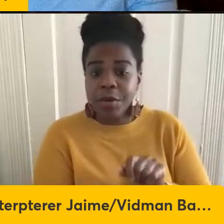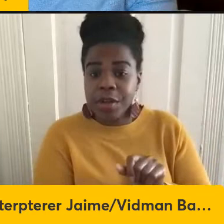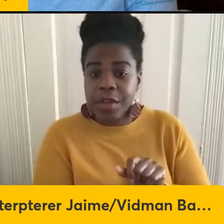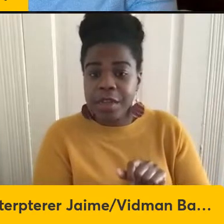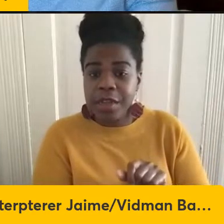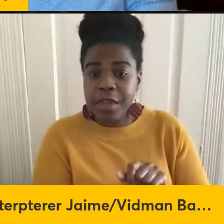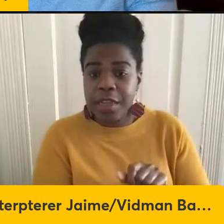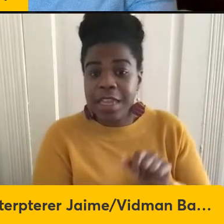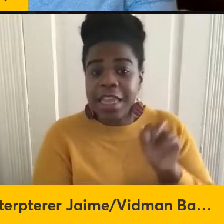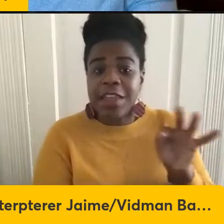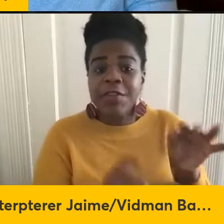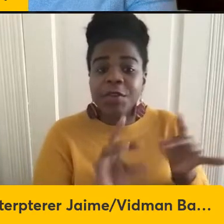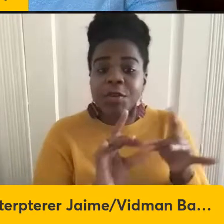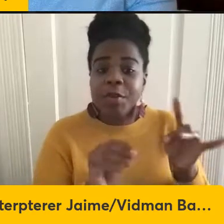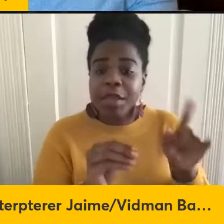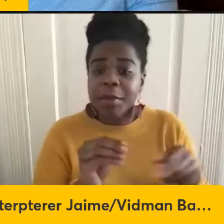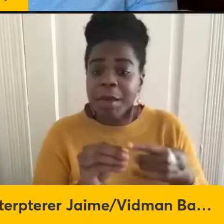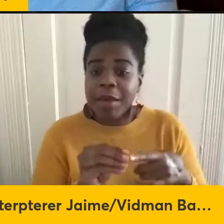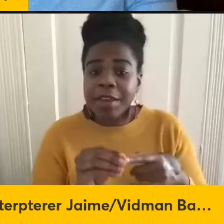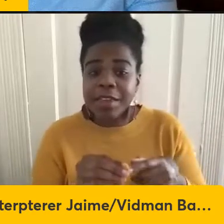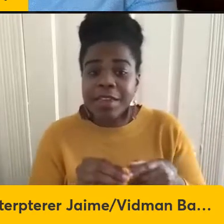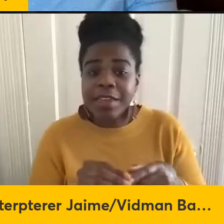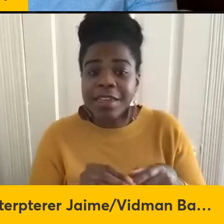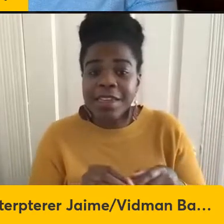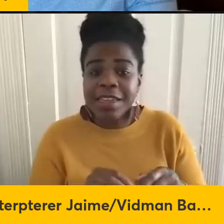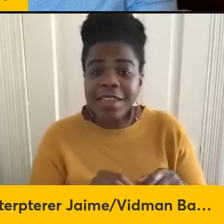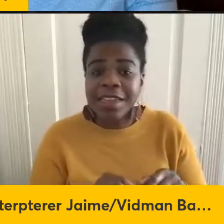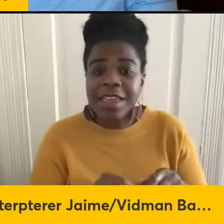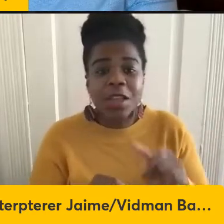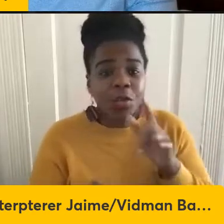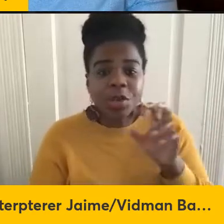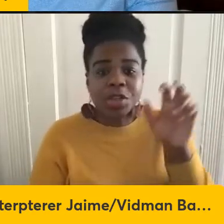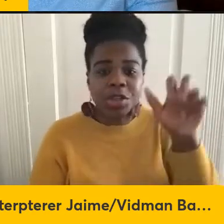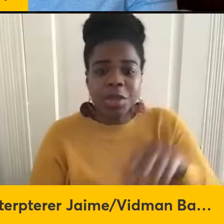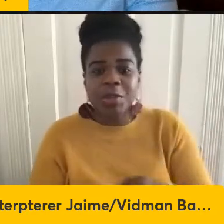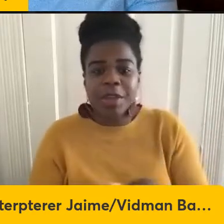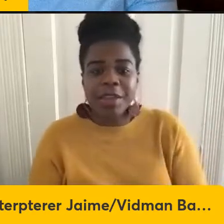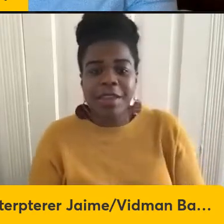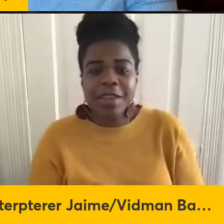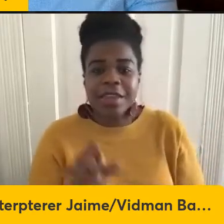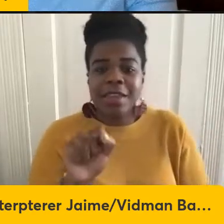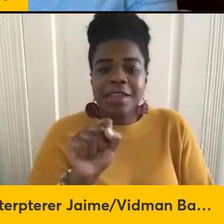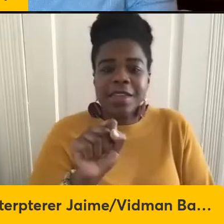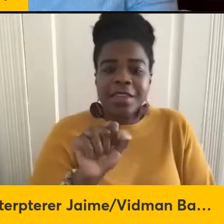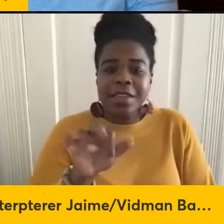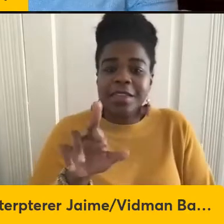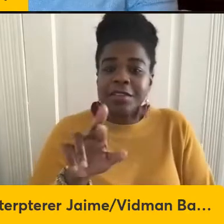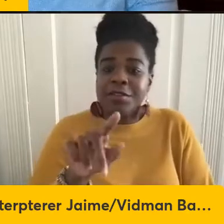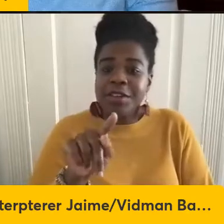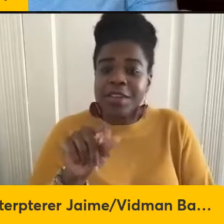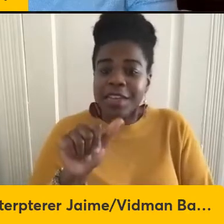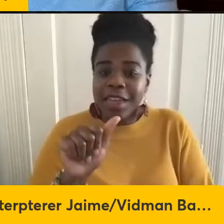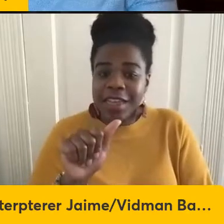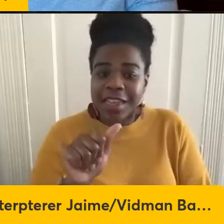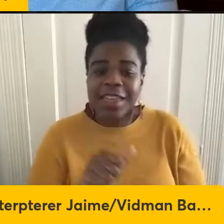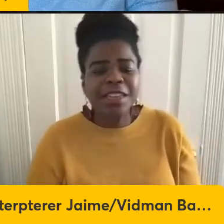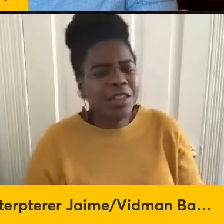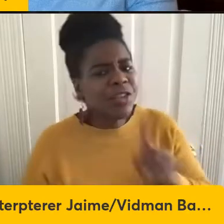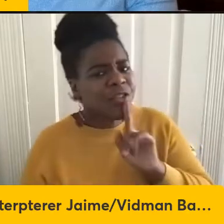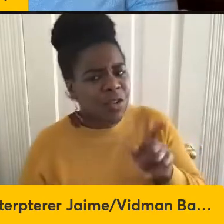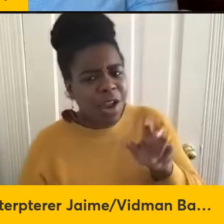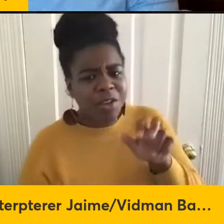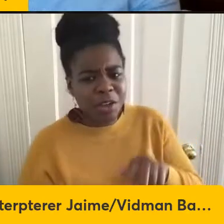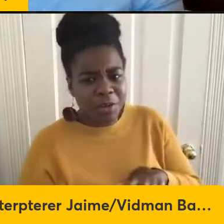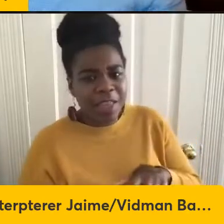can speak a little bit on that, and I'll anyone jump can in. jump in. Yeah, I'll definitely jump in because it definitely is a